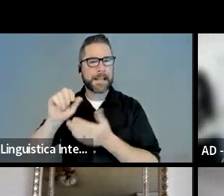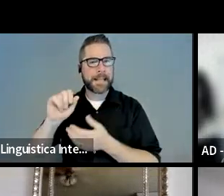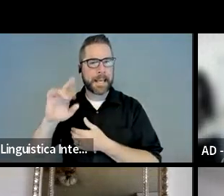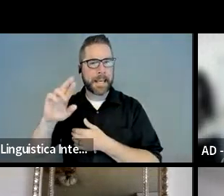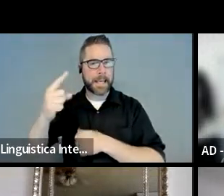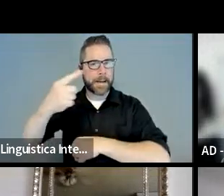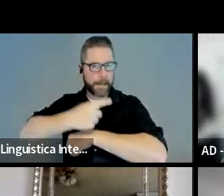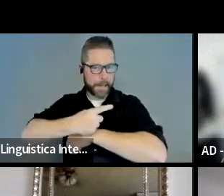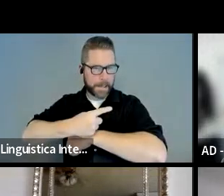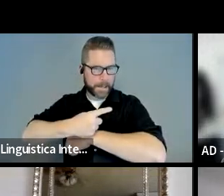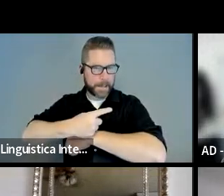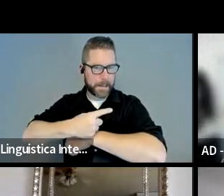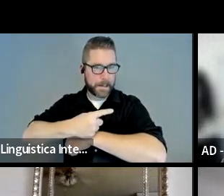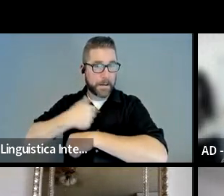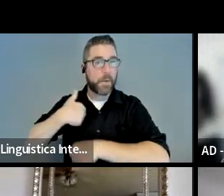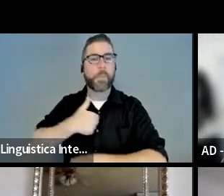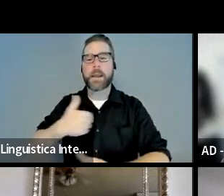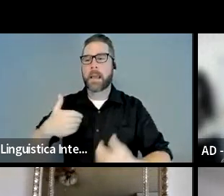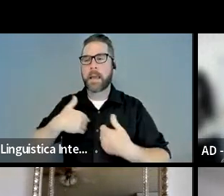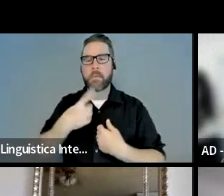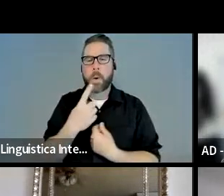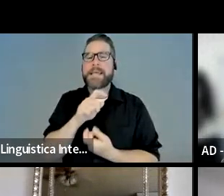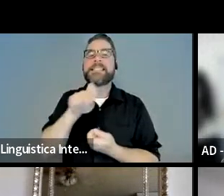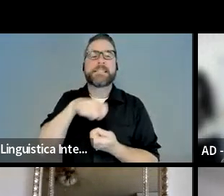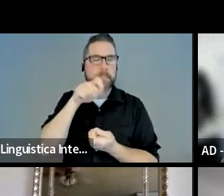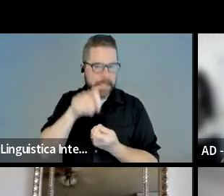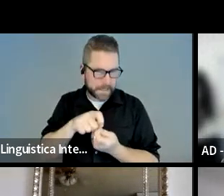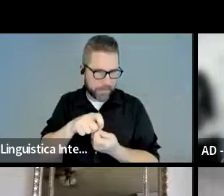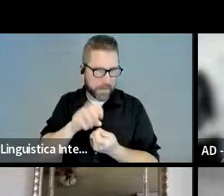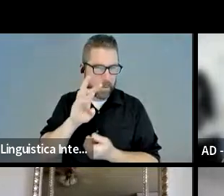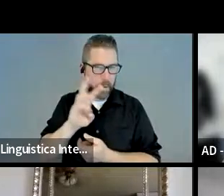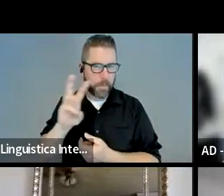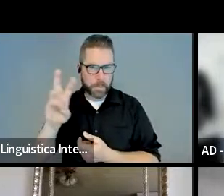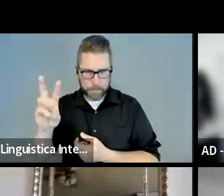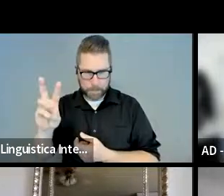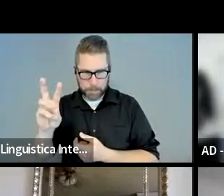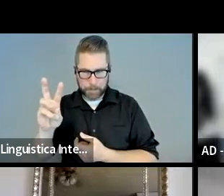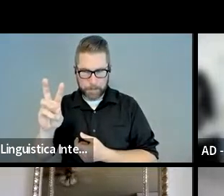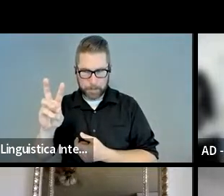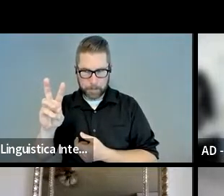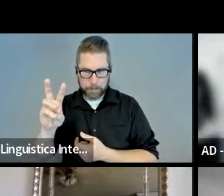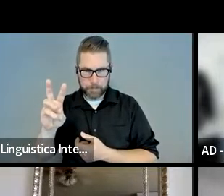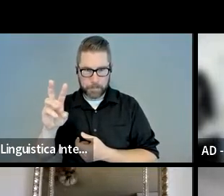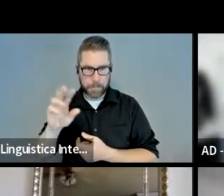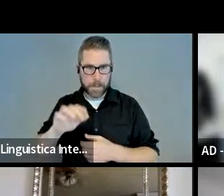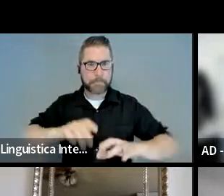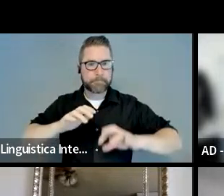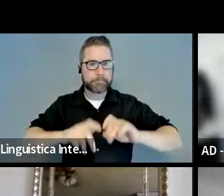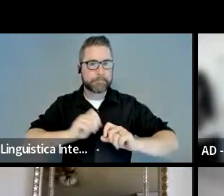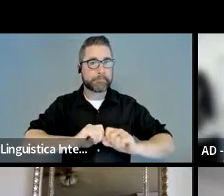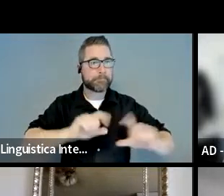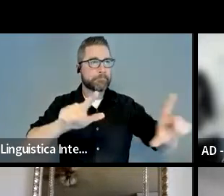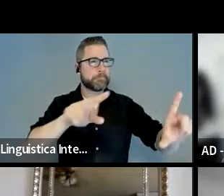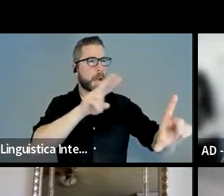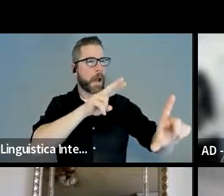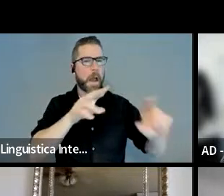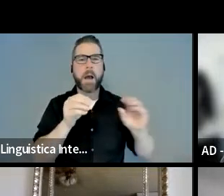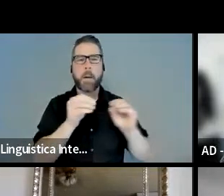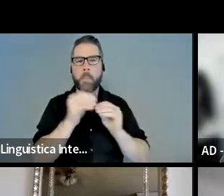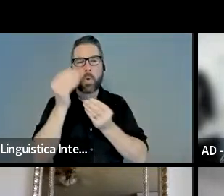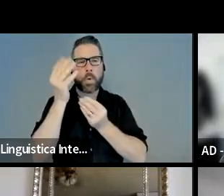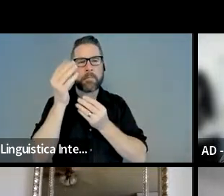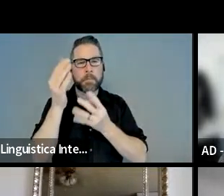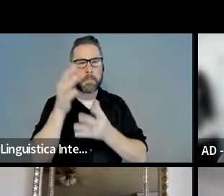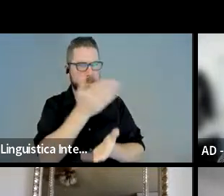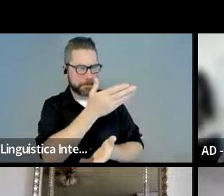a specific website for it that will start to, you'll start to see more information there. This website you can share with your